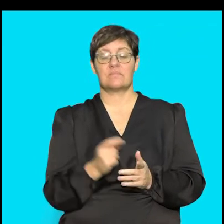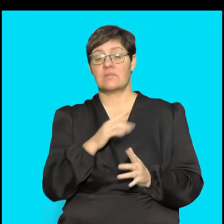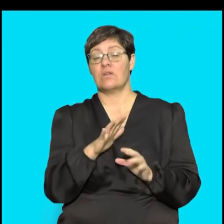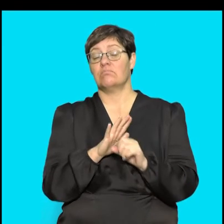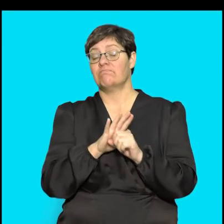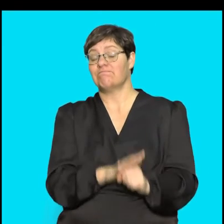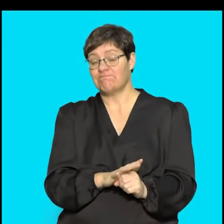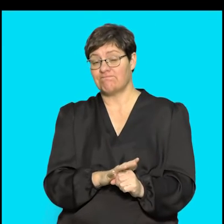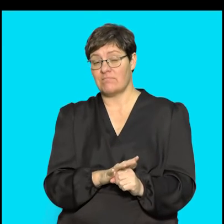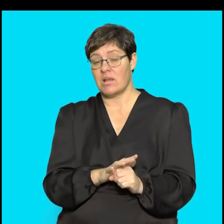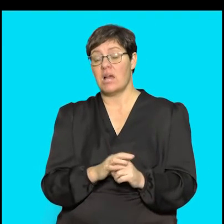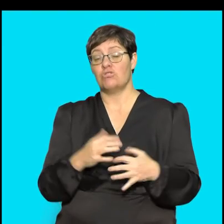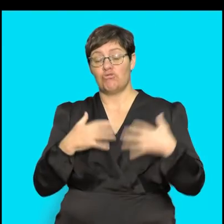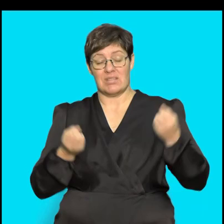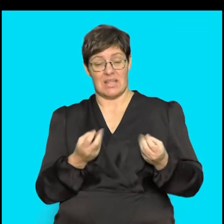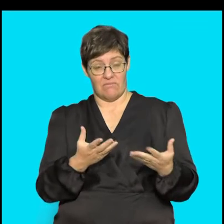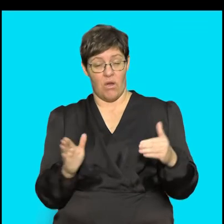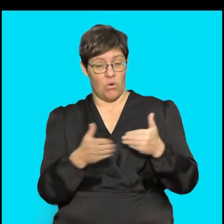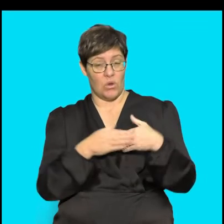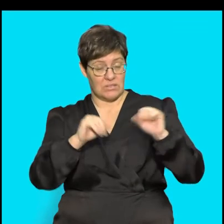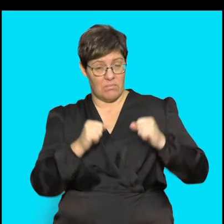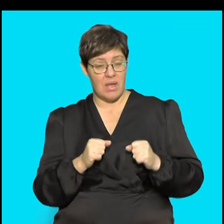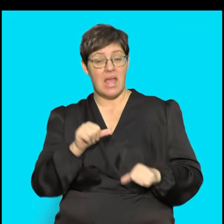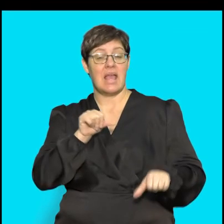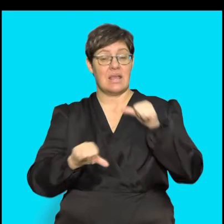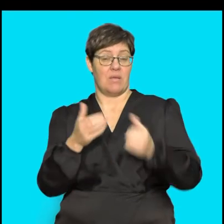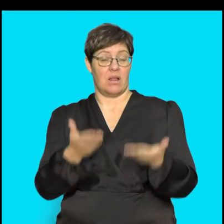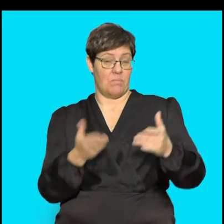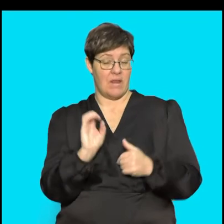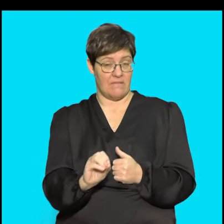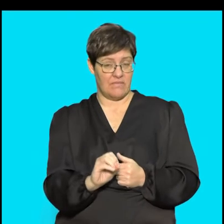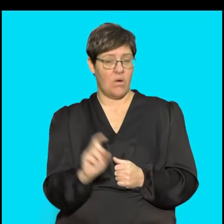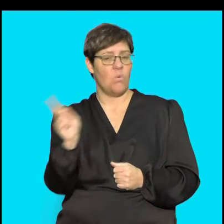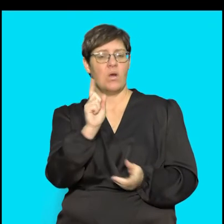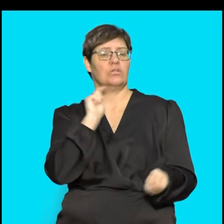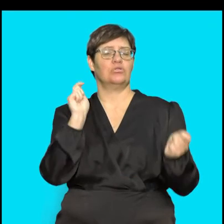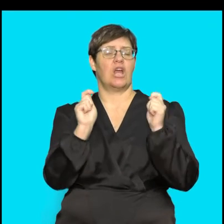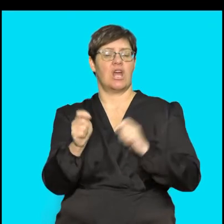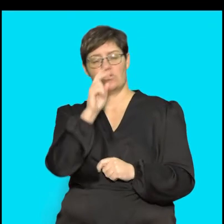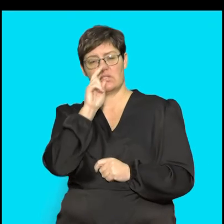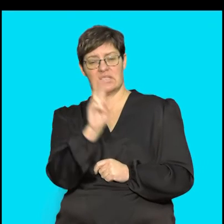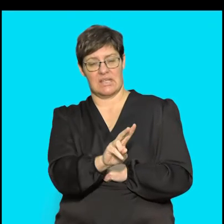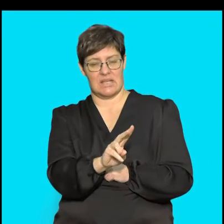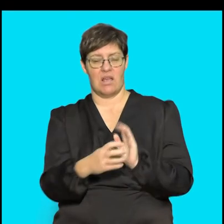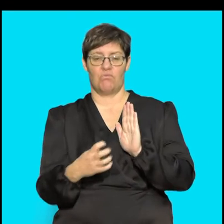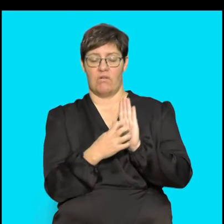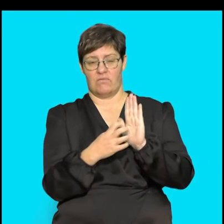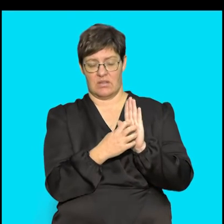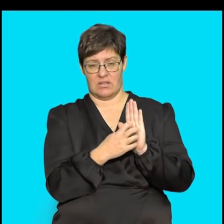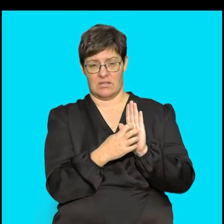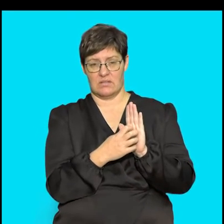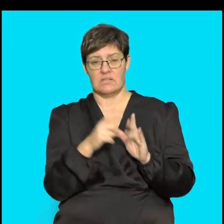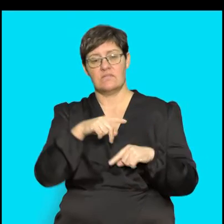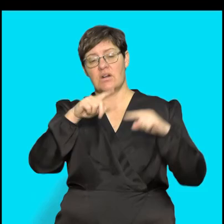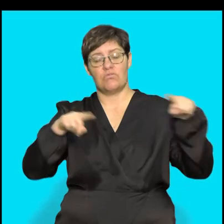When a stress is applied to a closed system at a state of chemical equilibrium, what changes will be seen on the